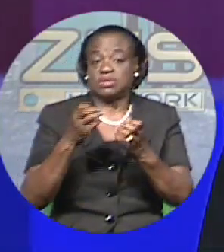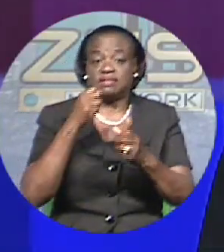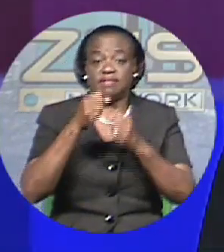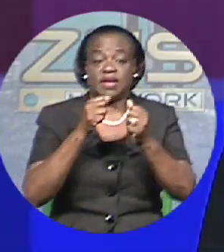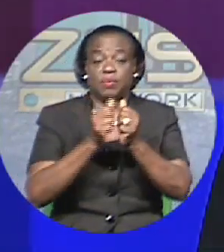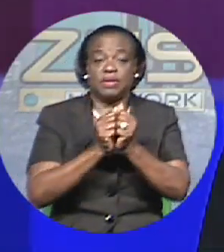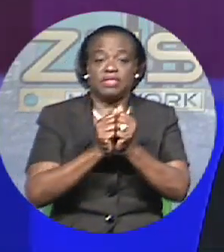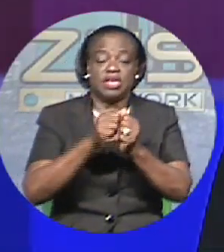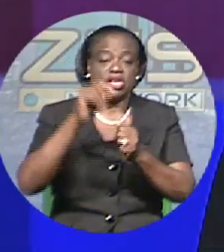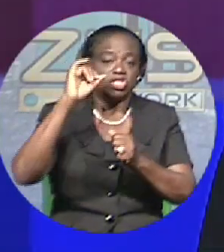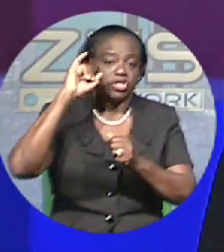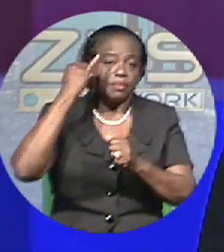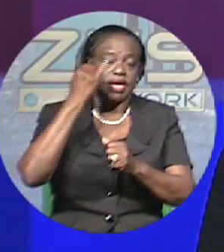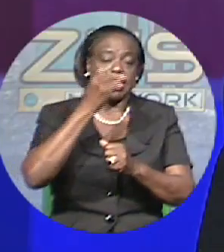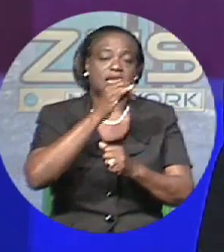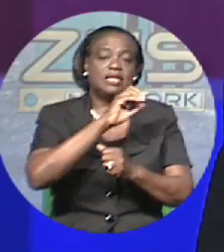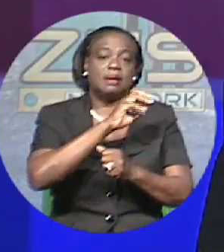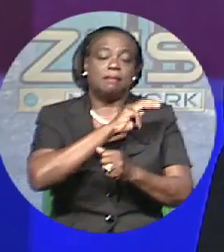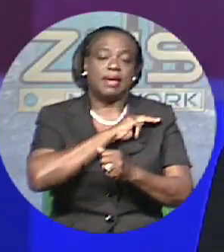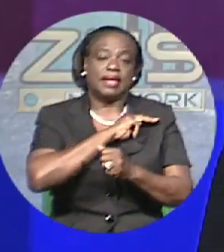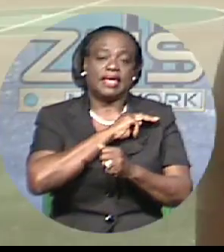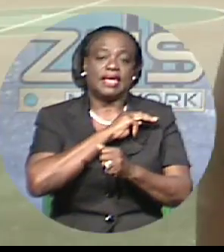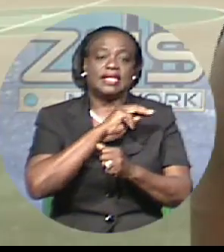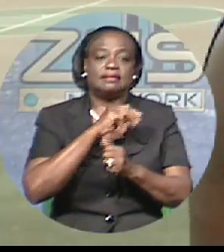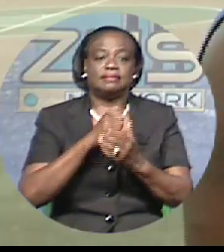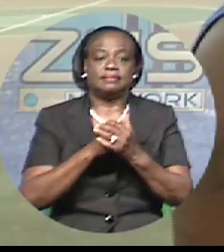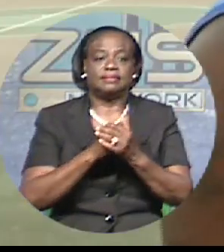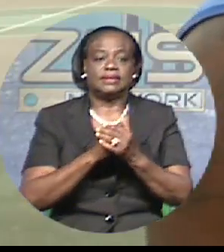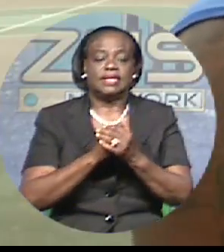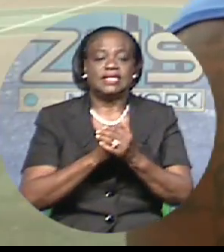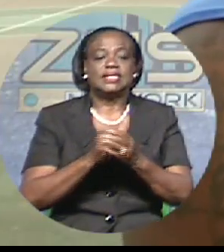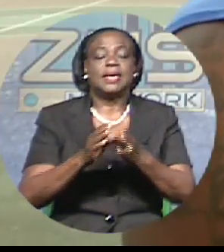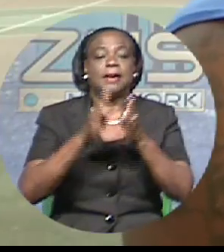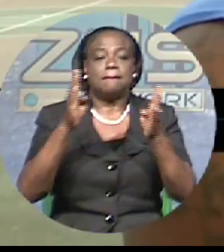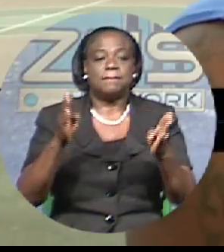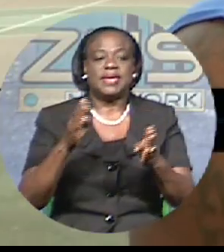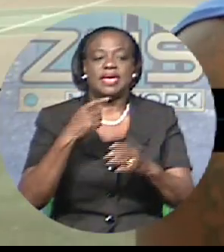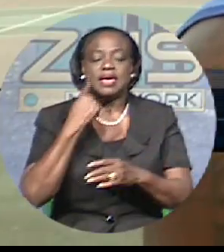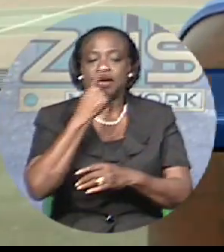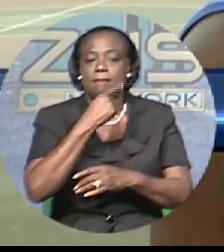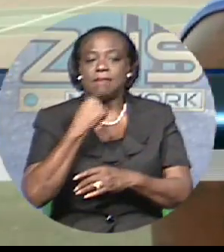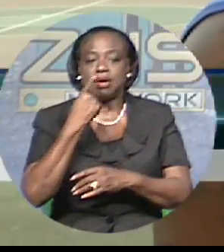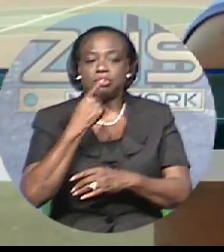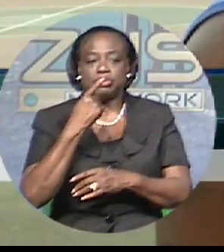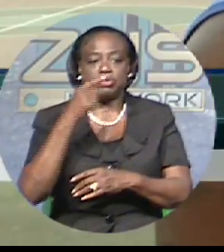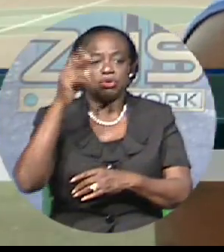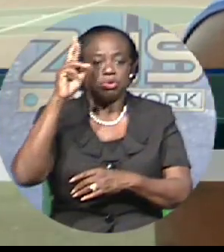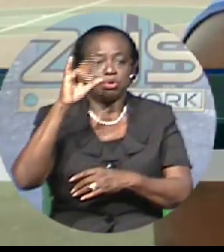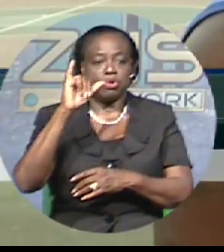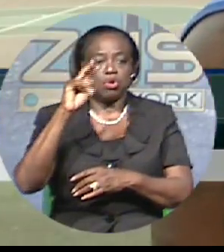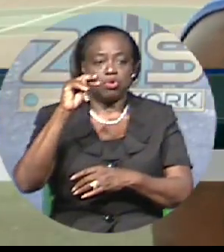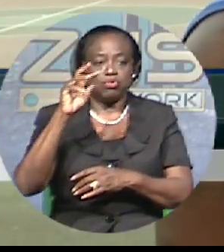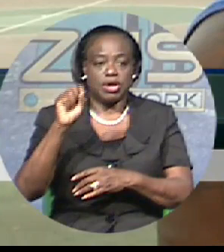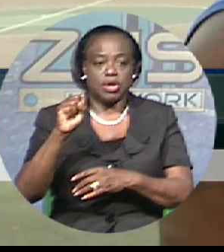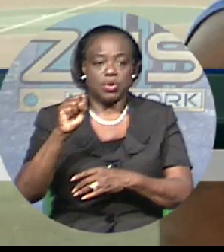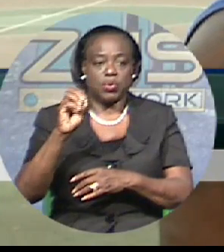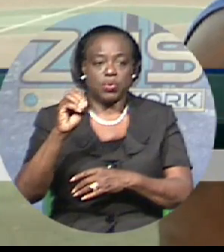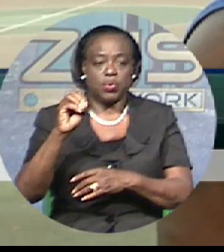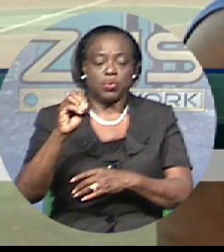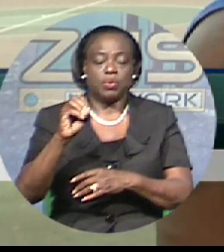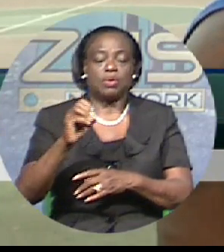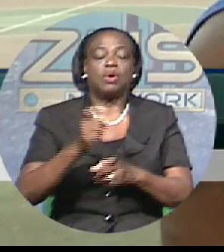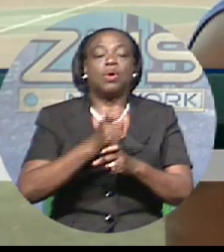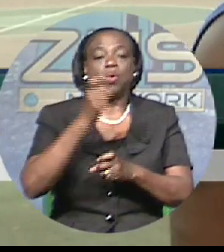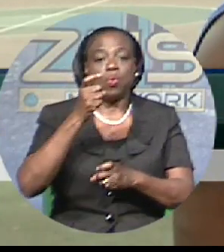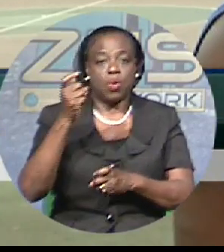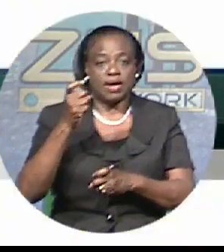this is what Chuchu had to say in response. Big Mo Dorino, congratulations on your title. I'm happy to see that you won it, but don't believe you could